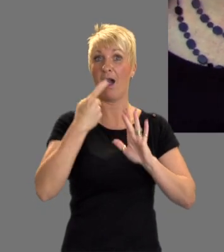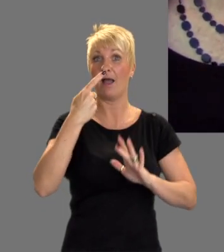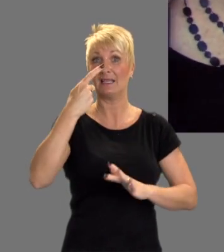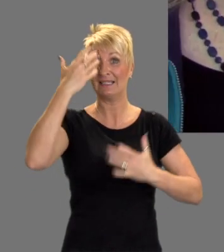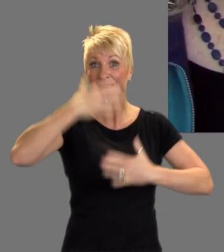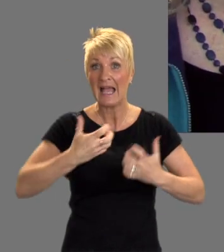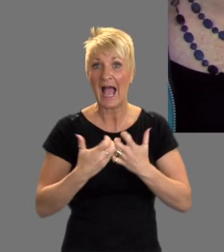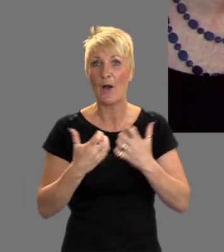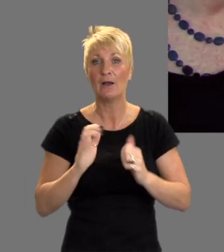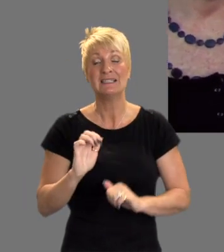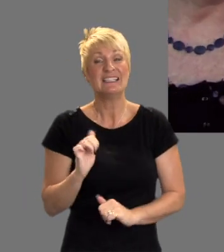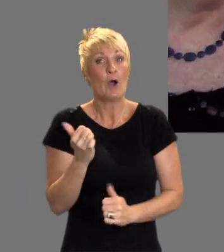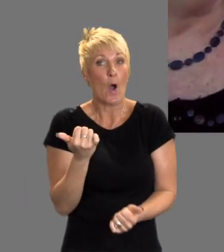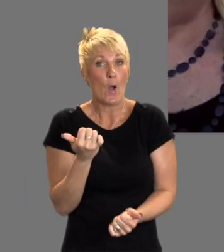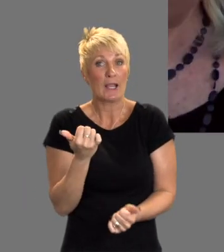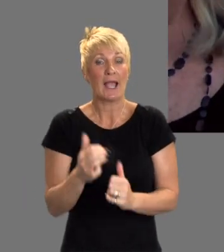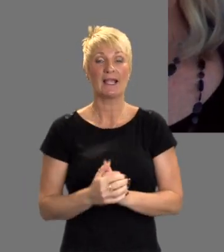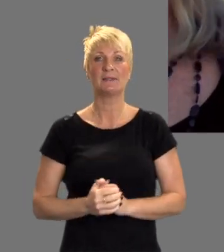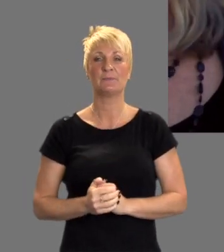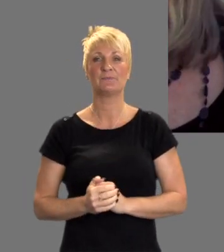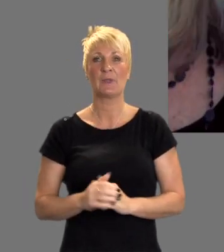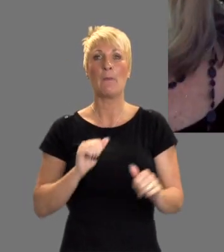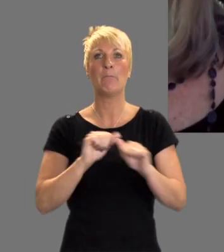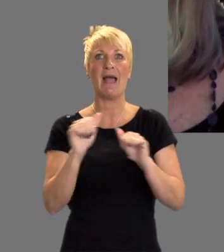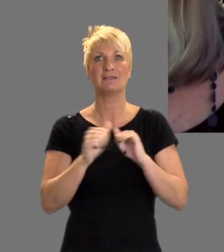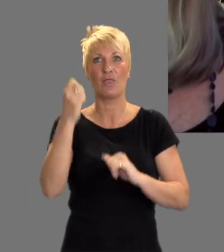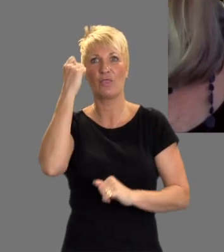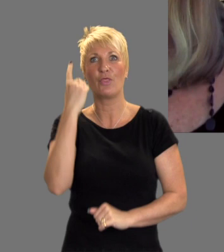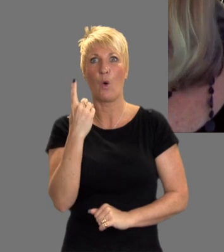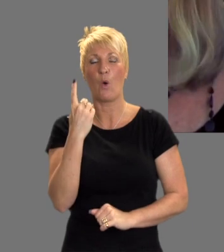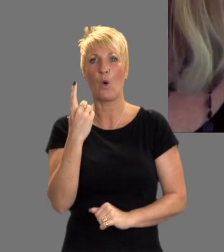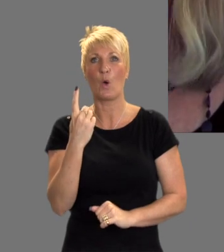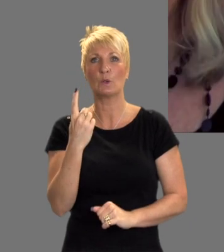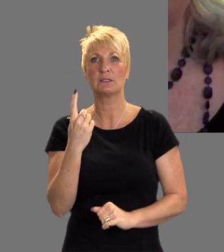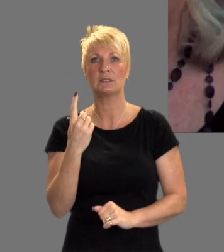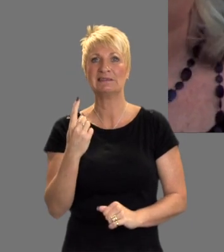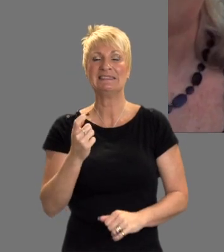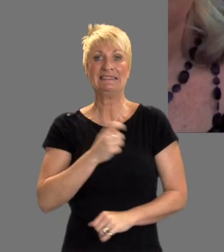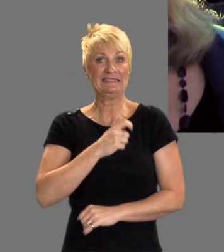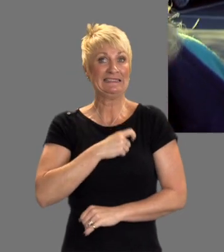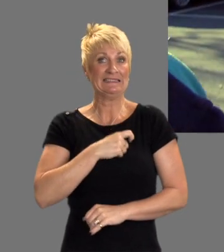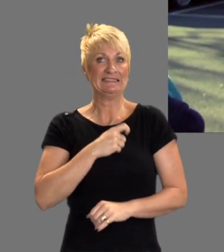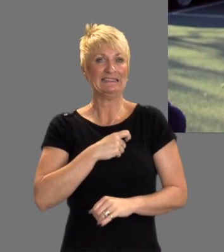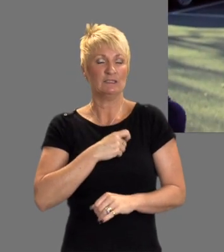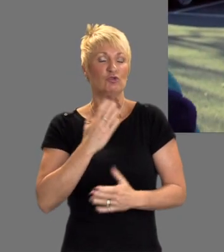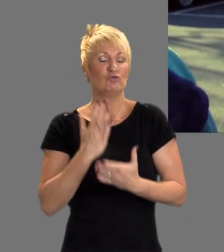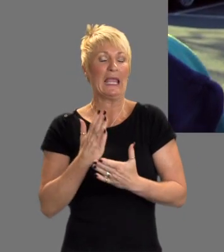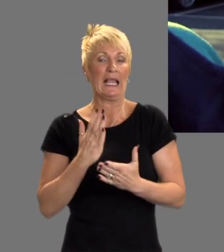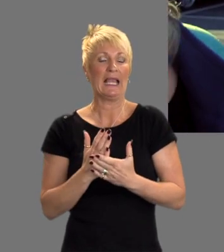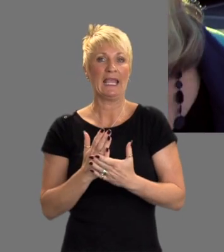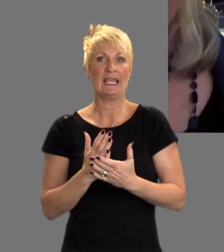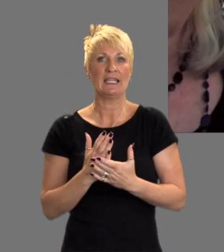was it? Yeah, it was all right. It was better than I thought it was going to be. I was quite anxious about it really,